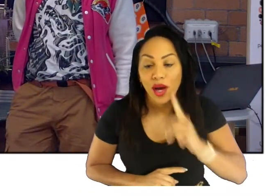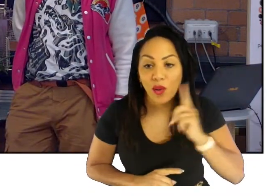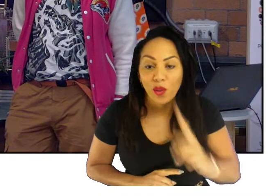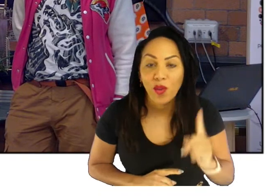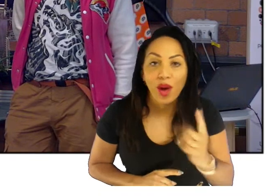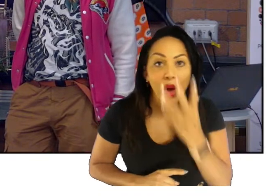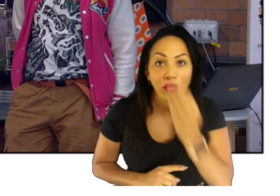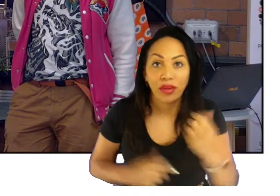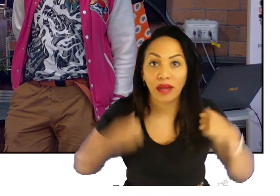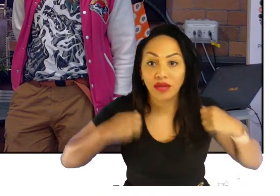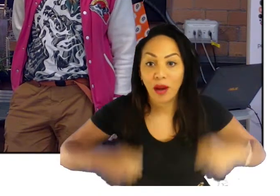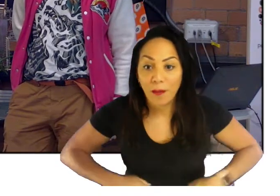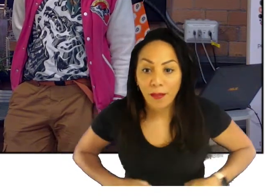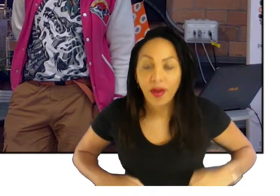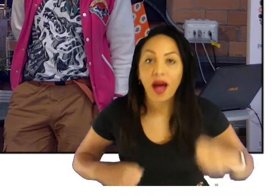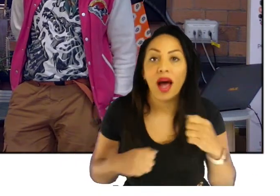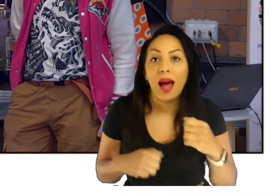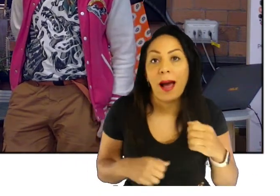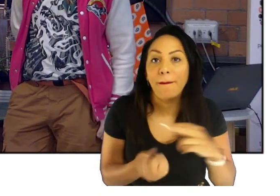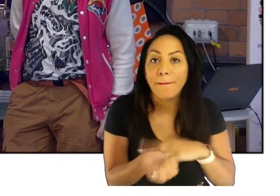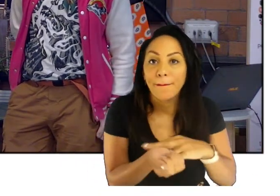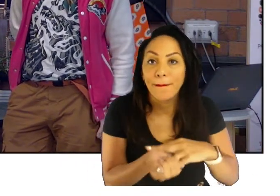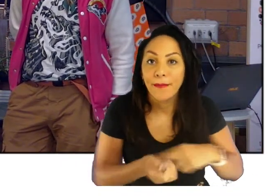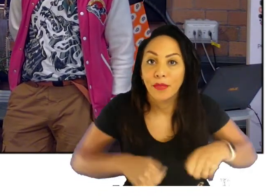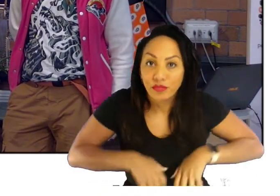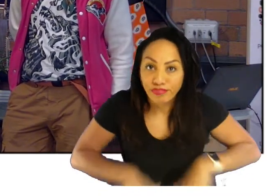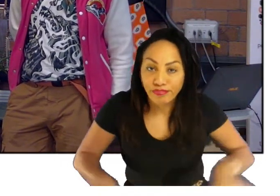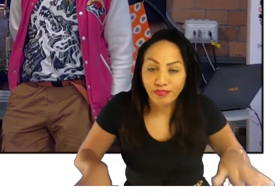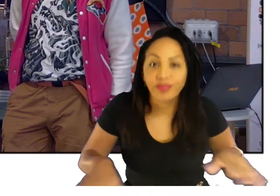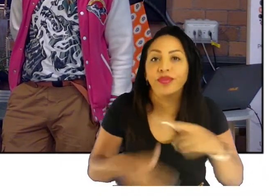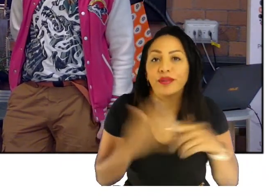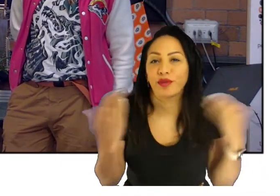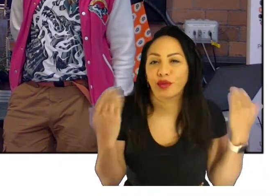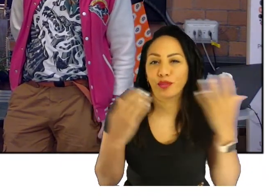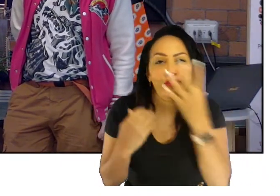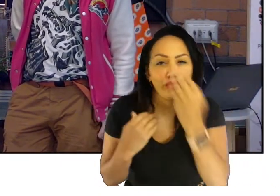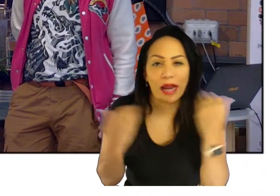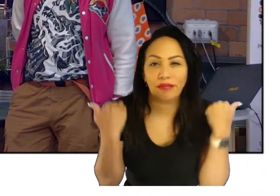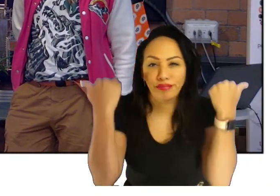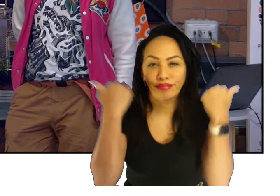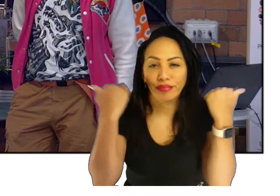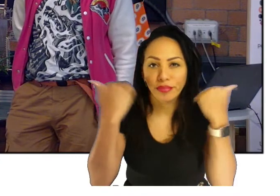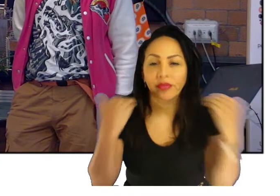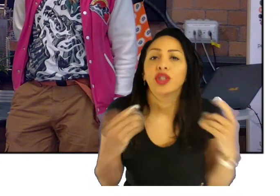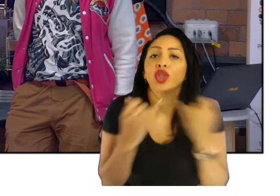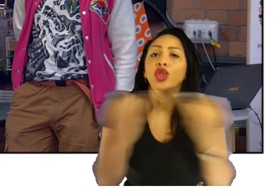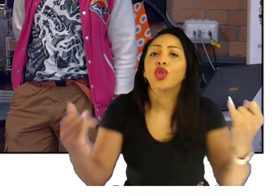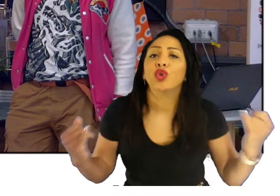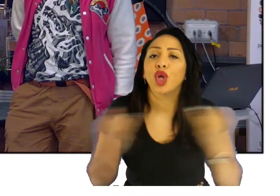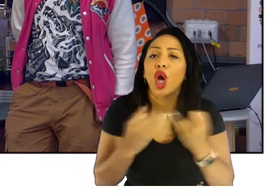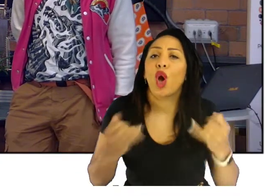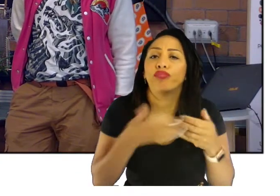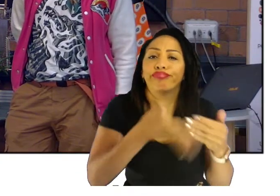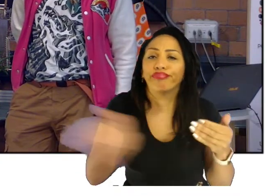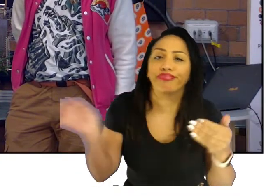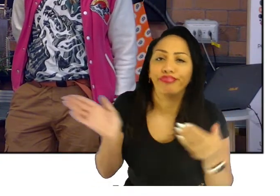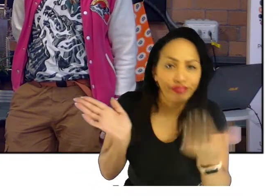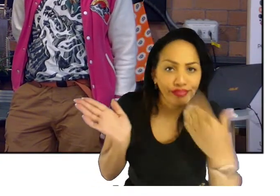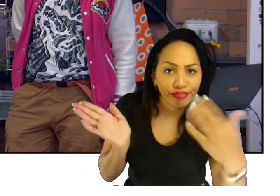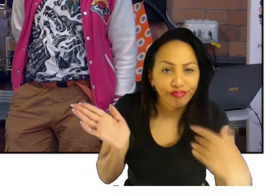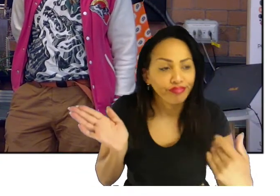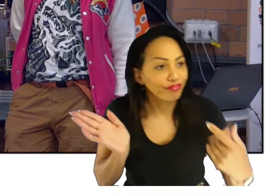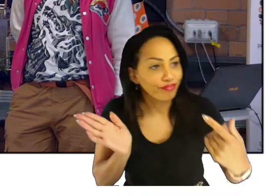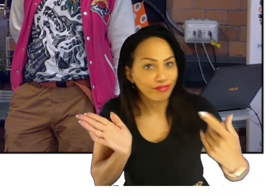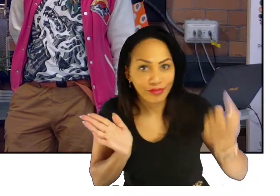hair. So every Friday, we open the doors of the studio for Open Studio Friday, where we offer you the chance to spend time in the space,